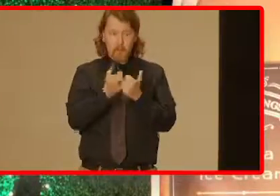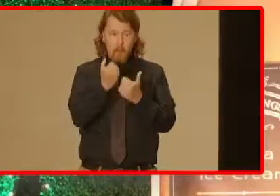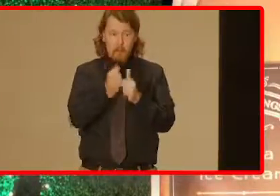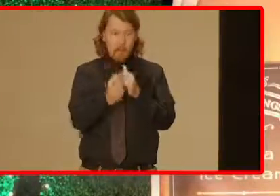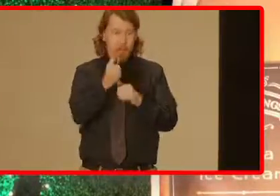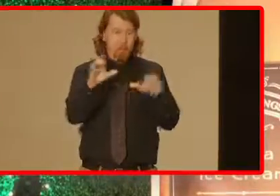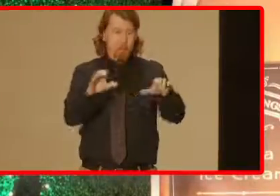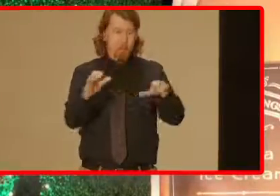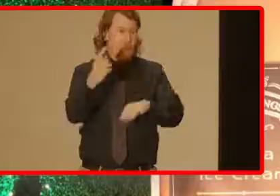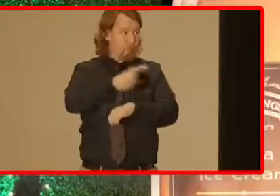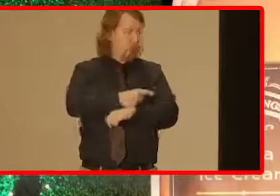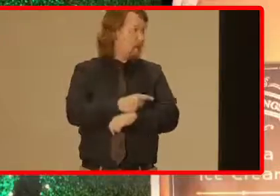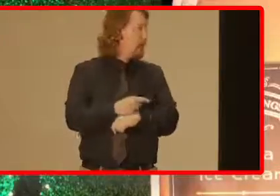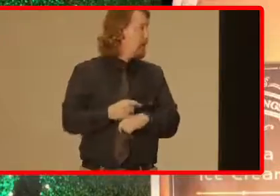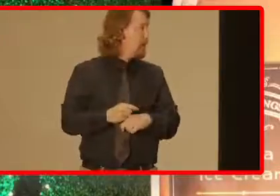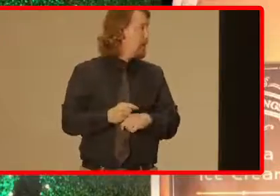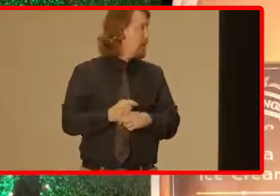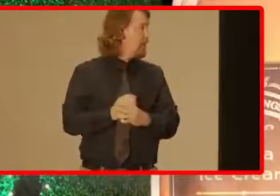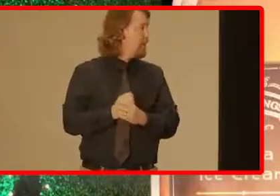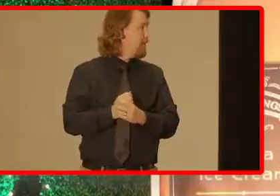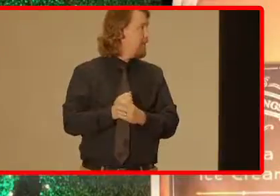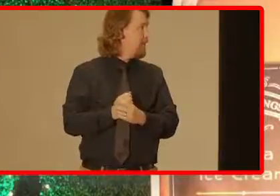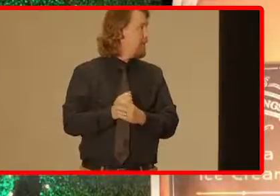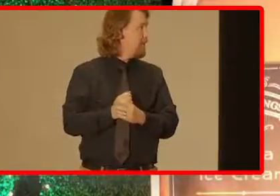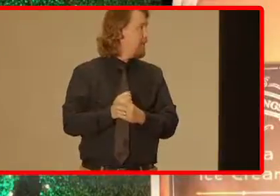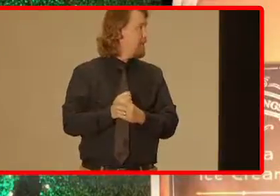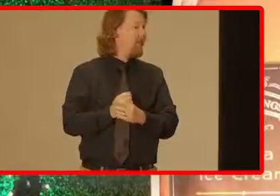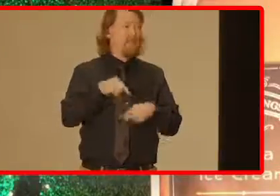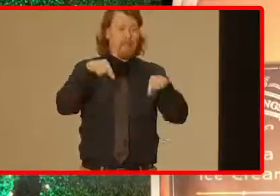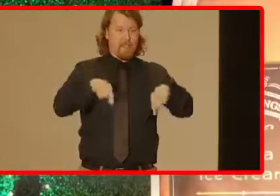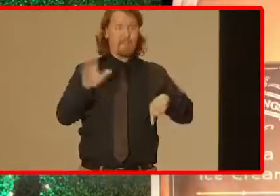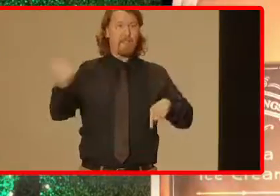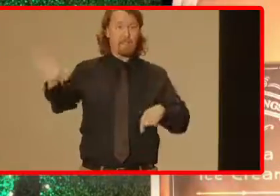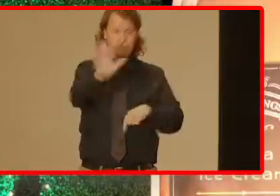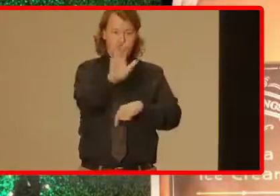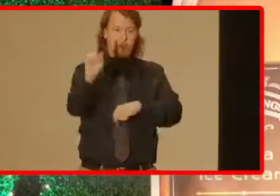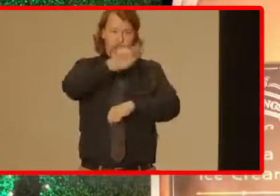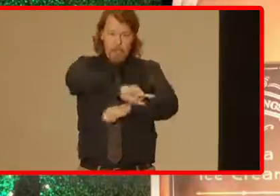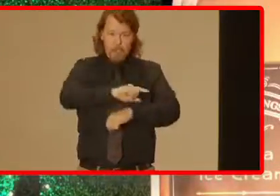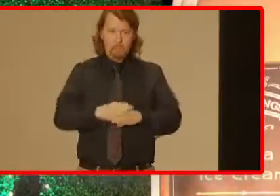Today, this is your day. It's your day.